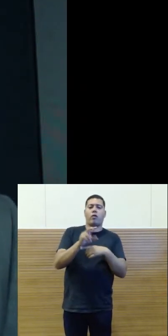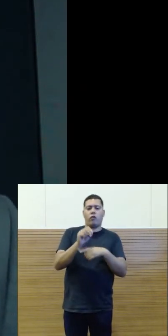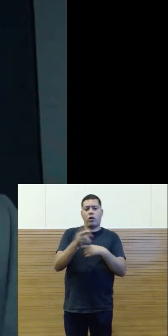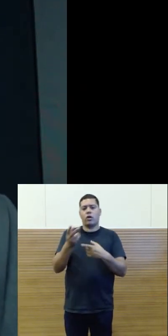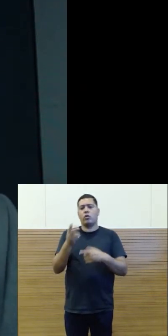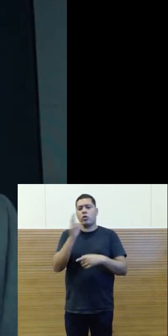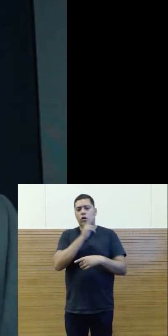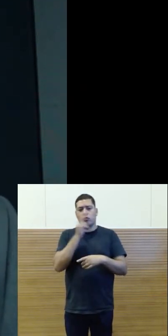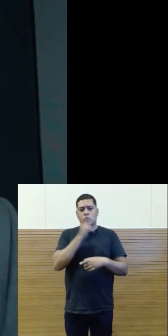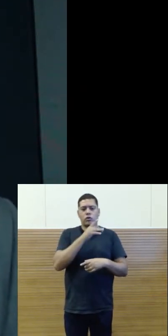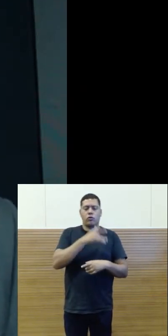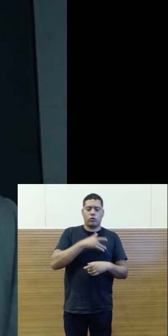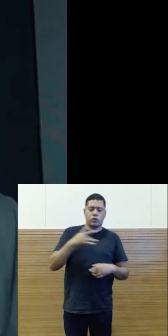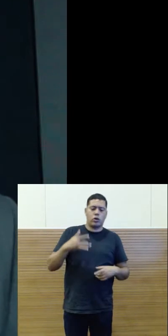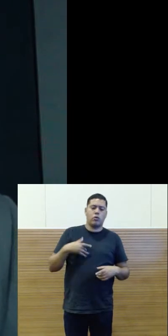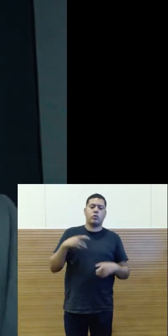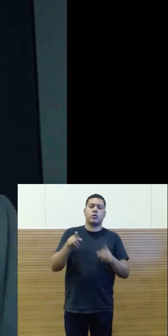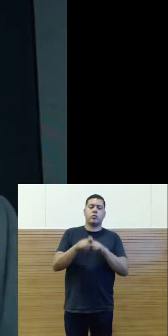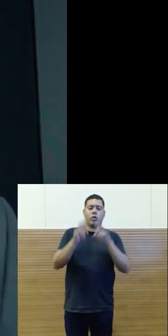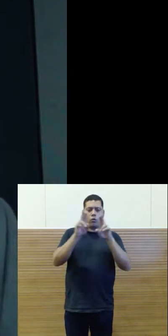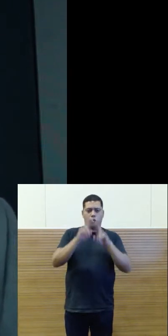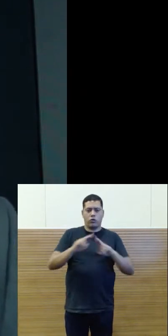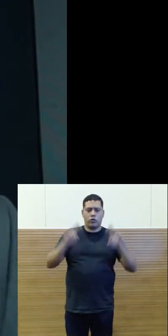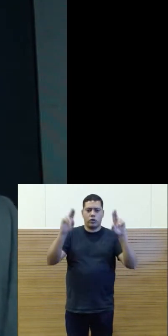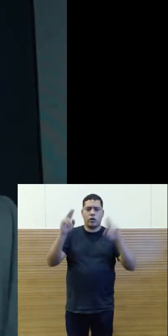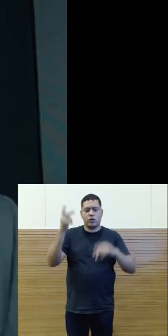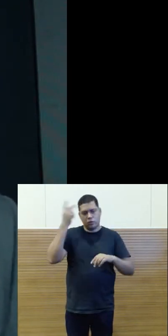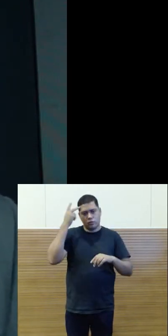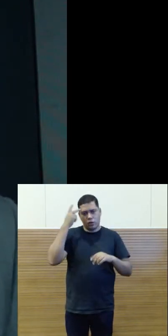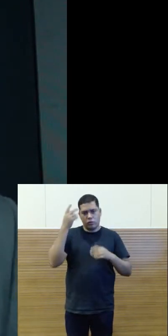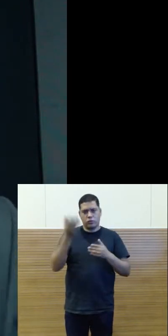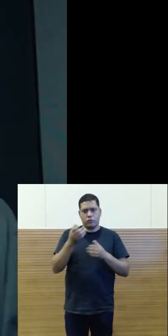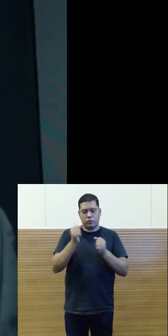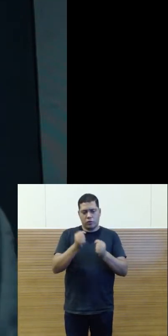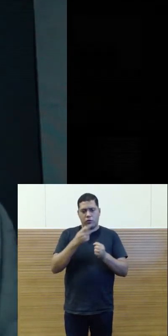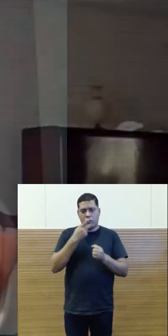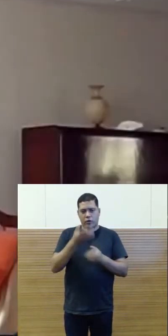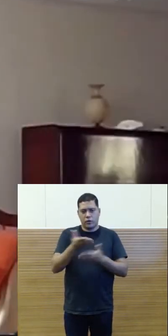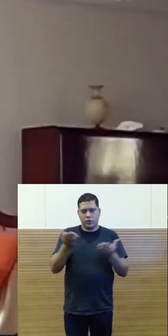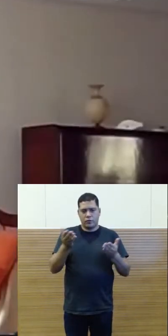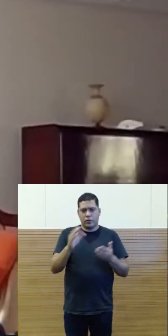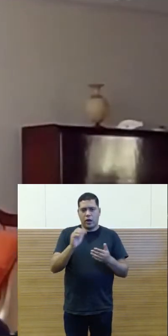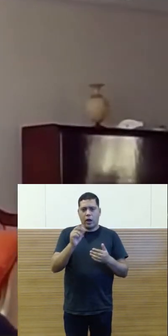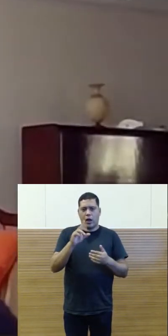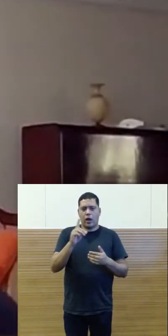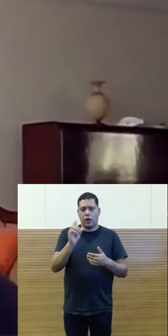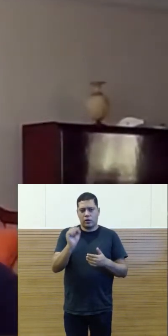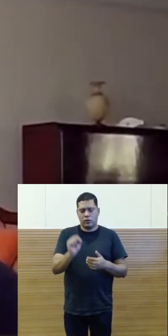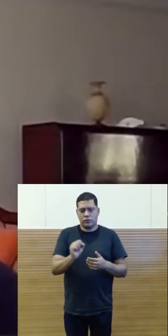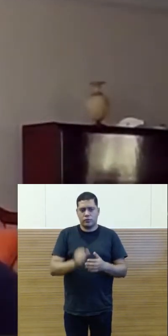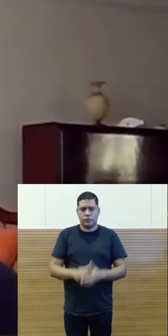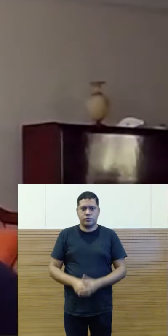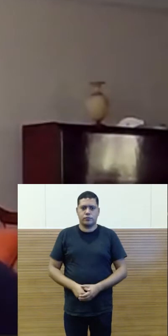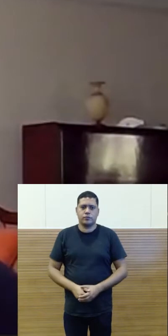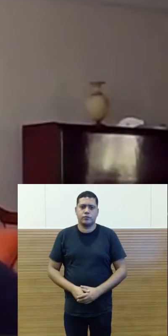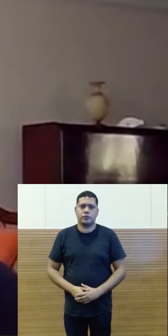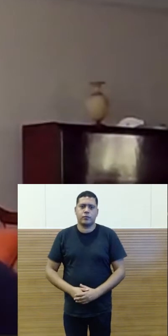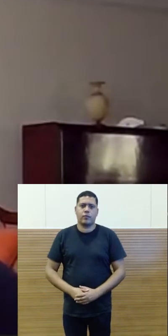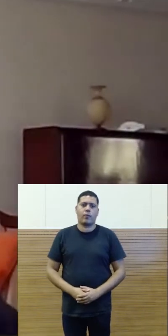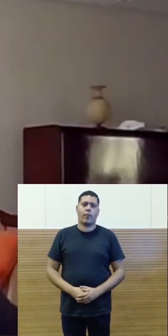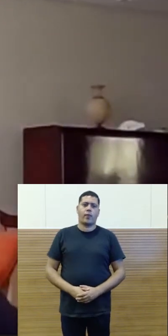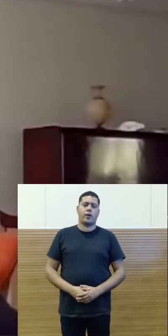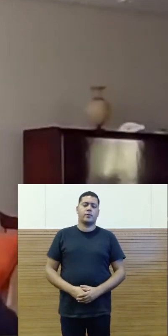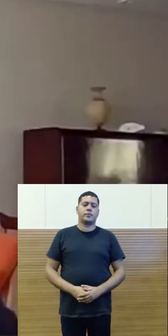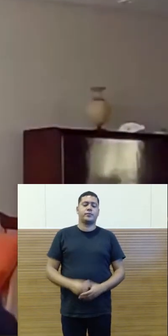Group in Nutrition and Health of the University of São Paulo. With the floor, Dr. Carlos.